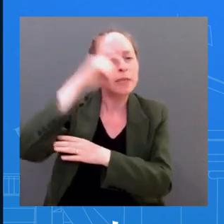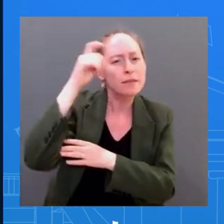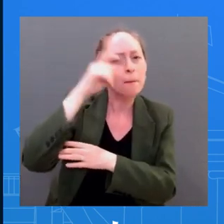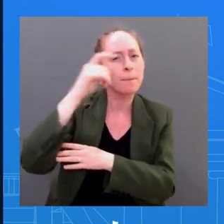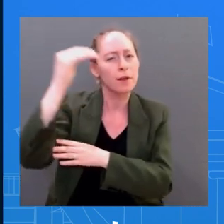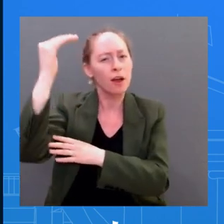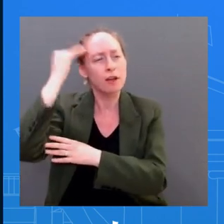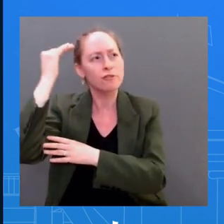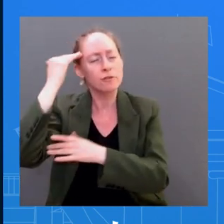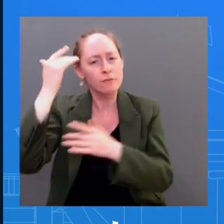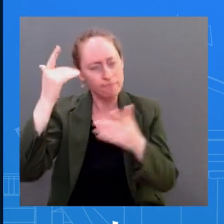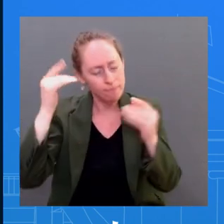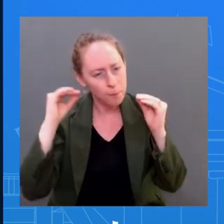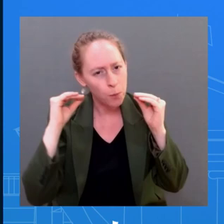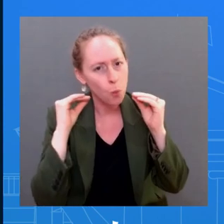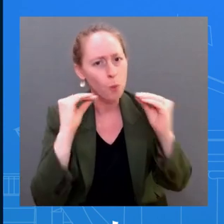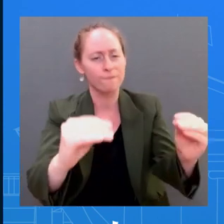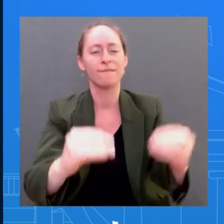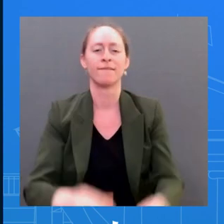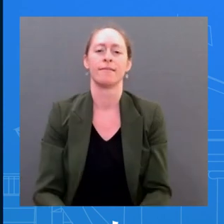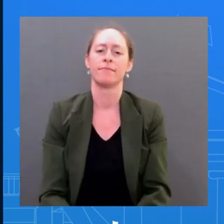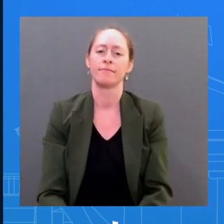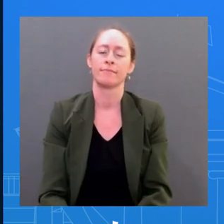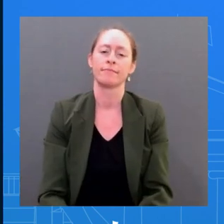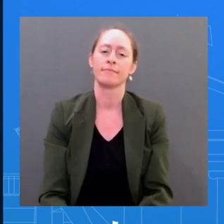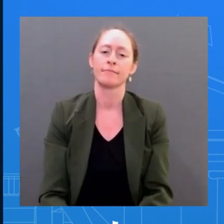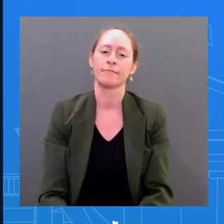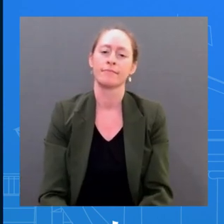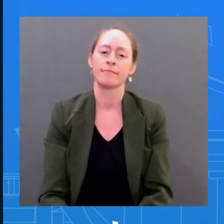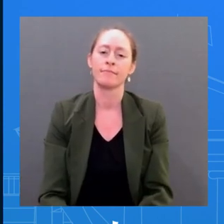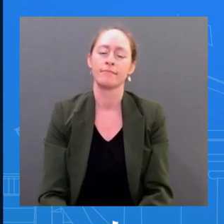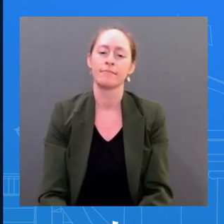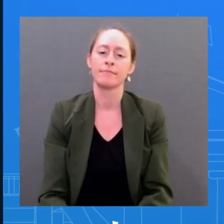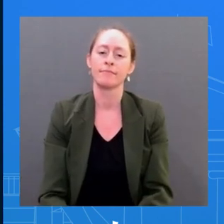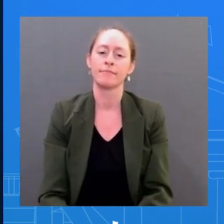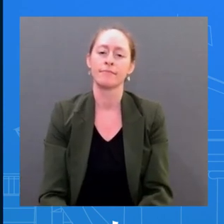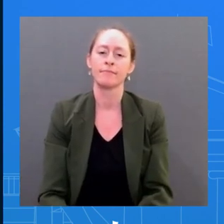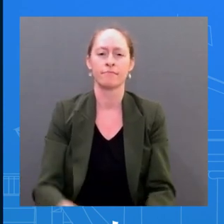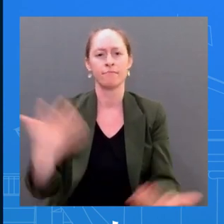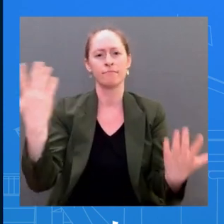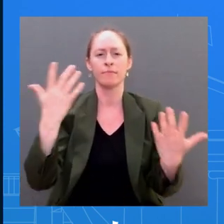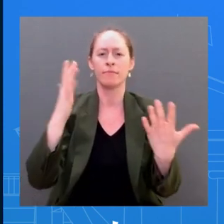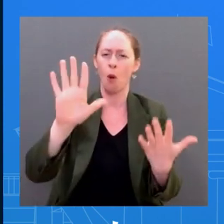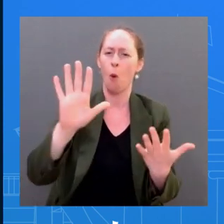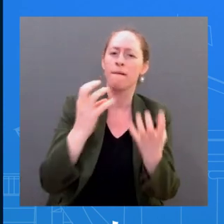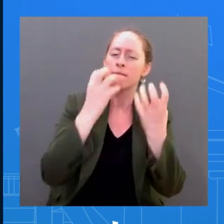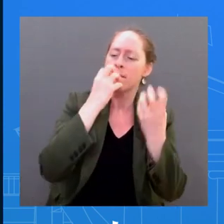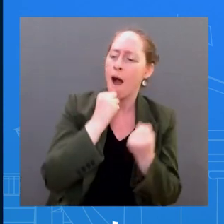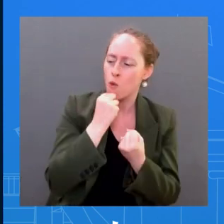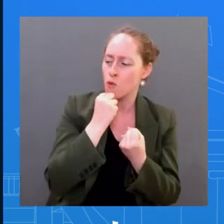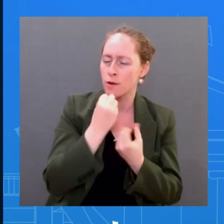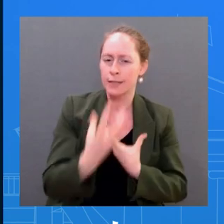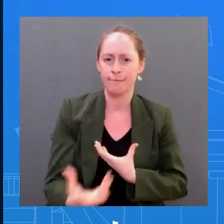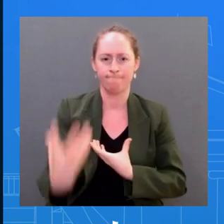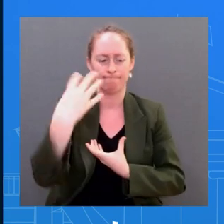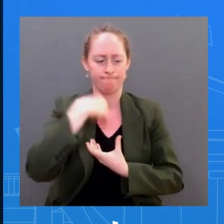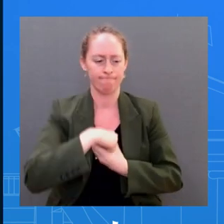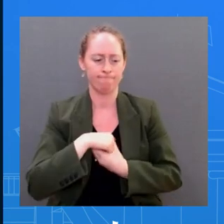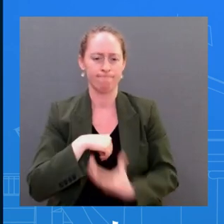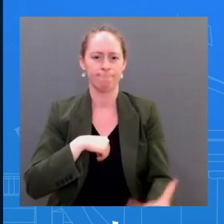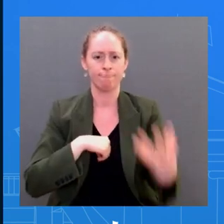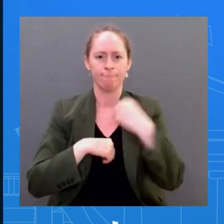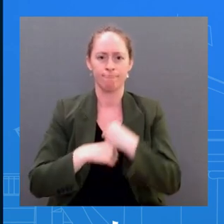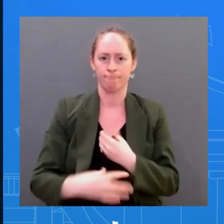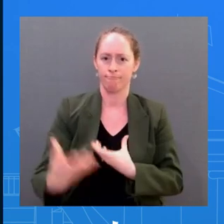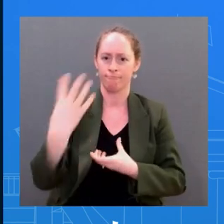humility, and acknowledge the values that are inherent to, but also above, politics. We got to make choices,